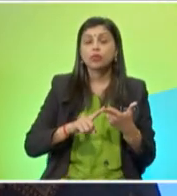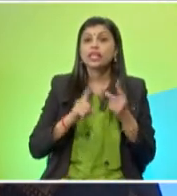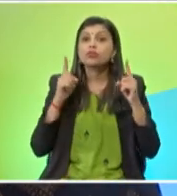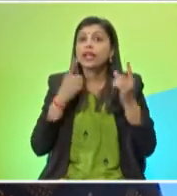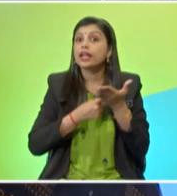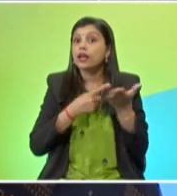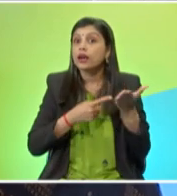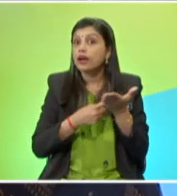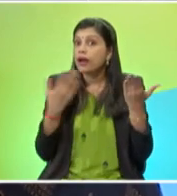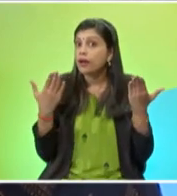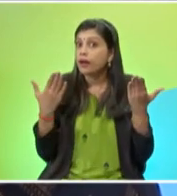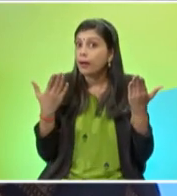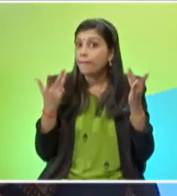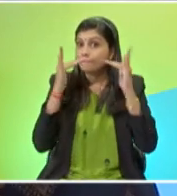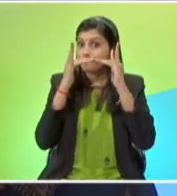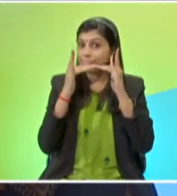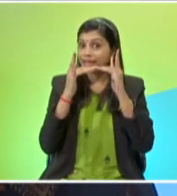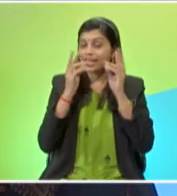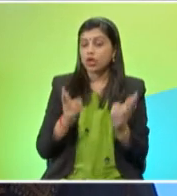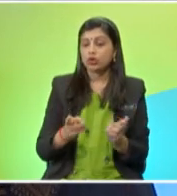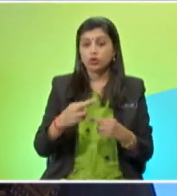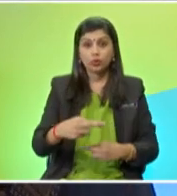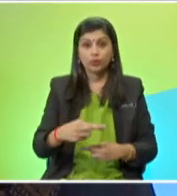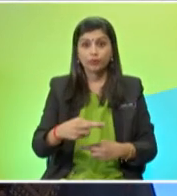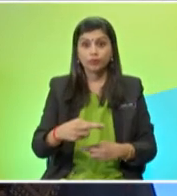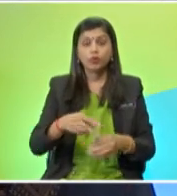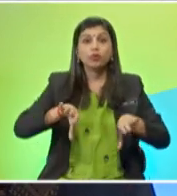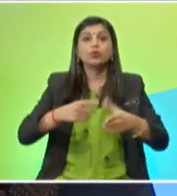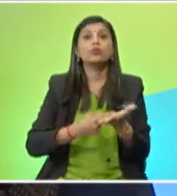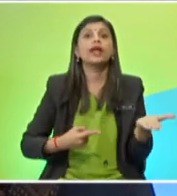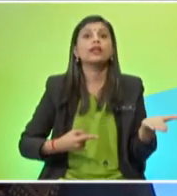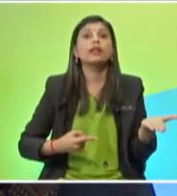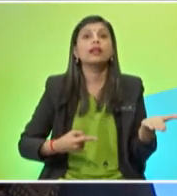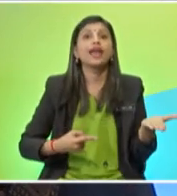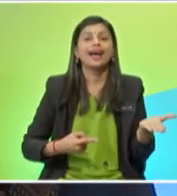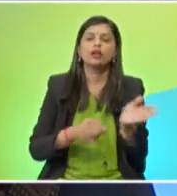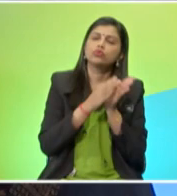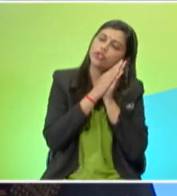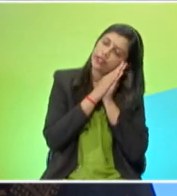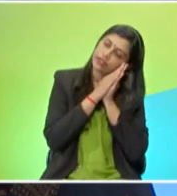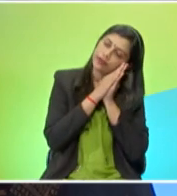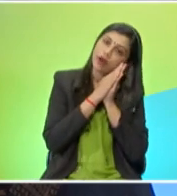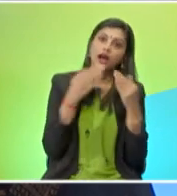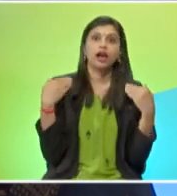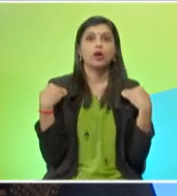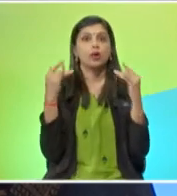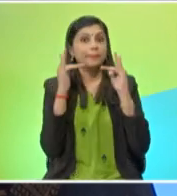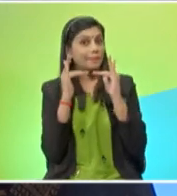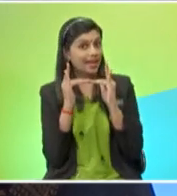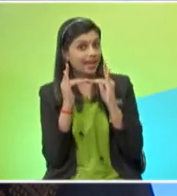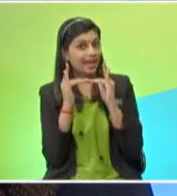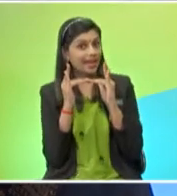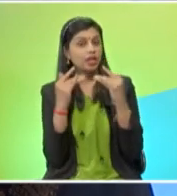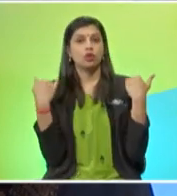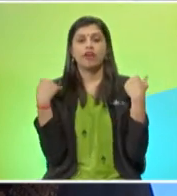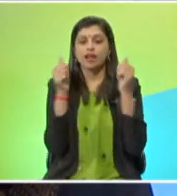the bedroom. Okay, you can see there will be a cupboard, a bed,